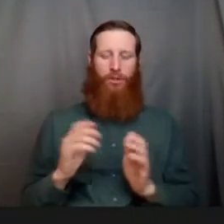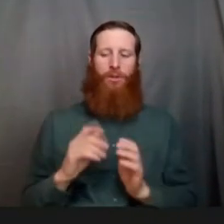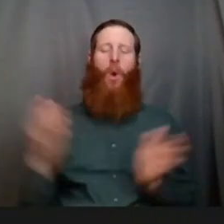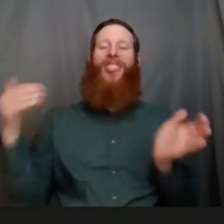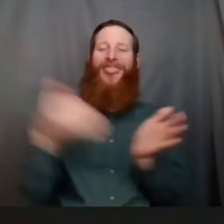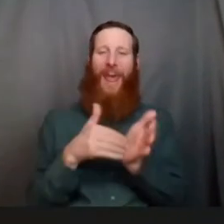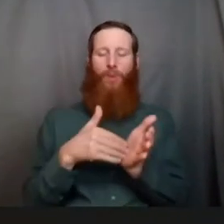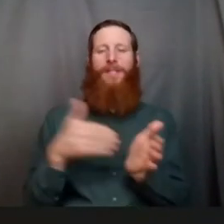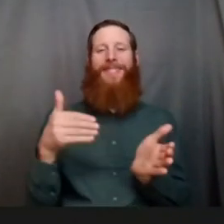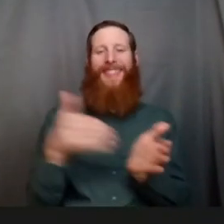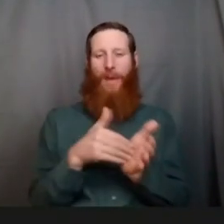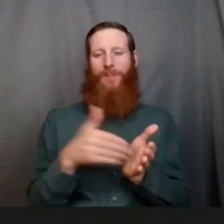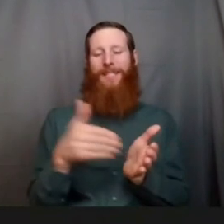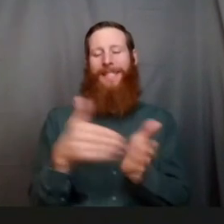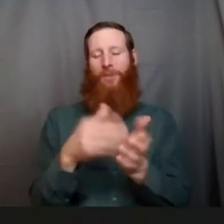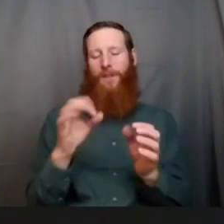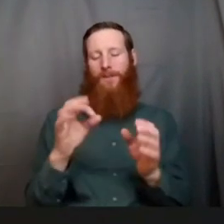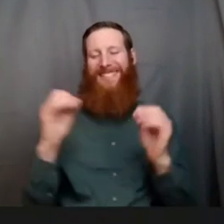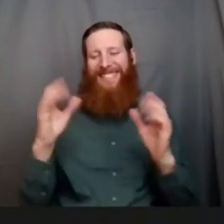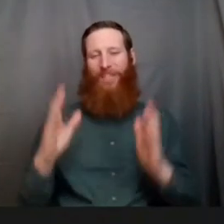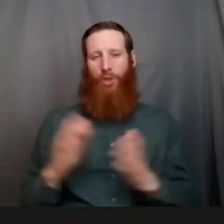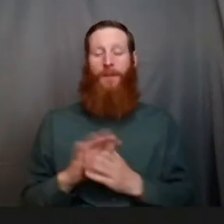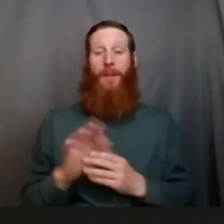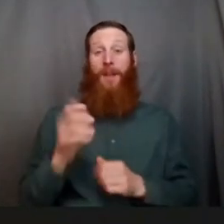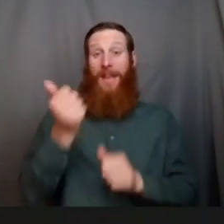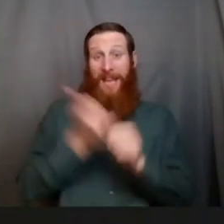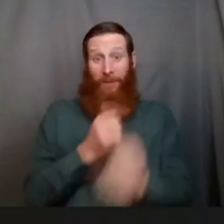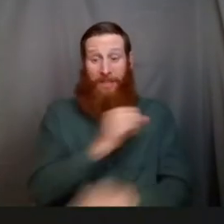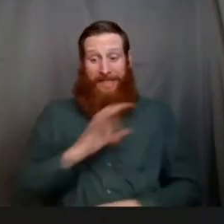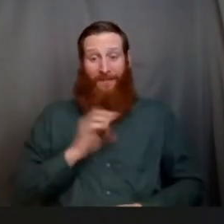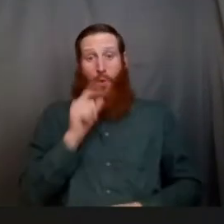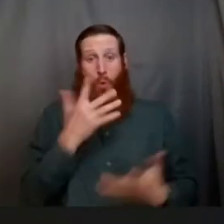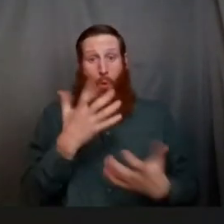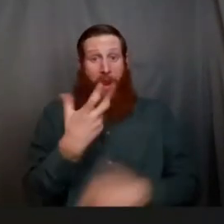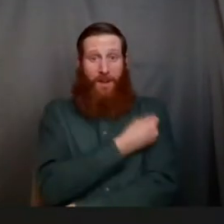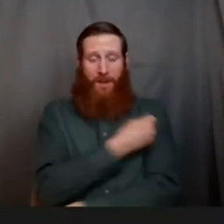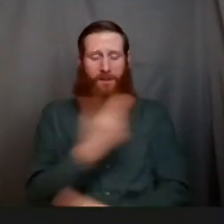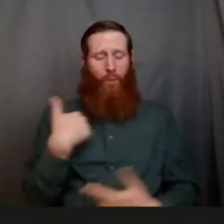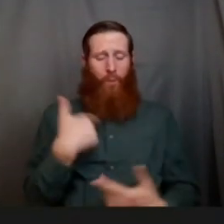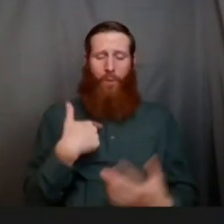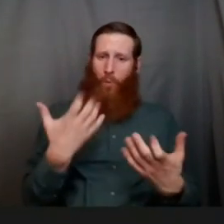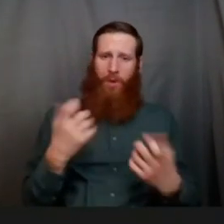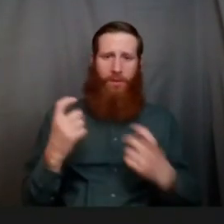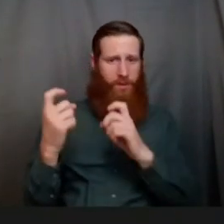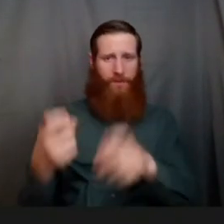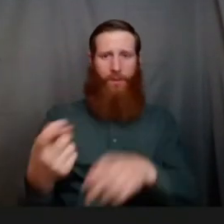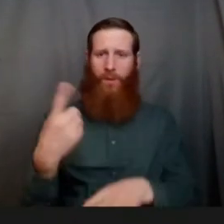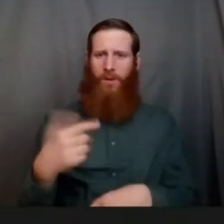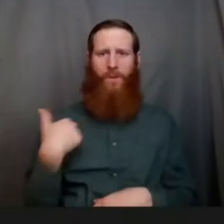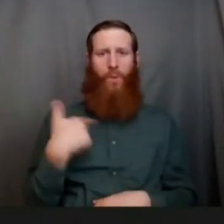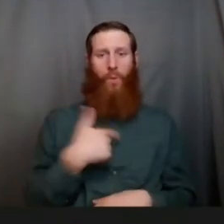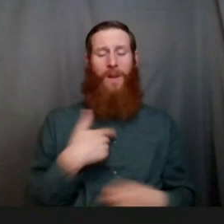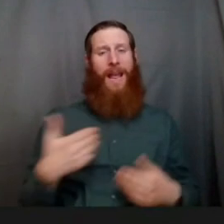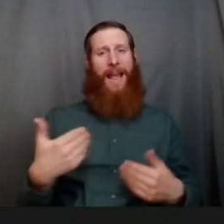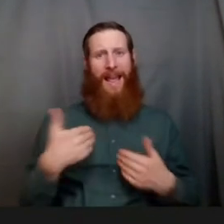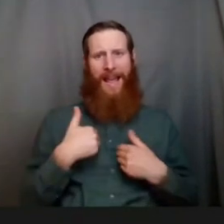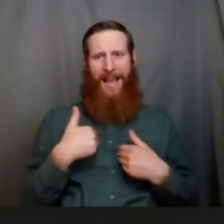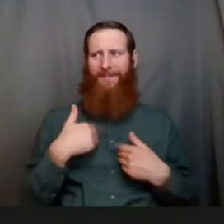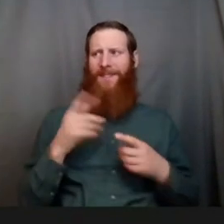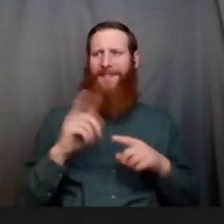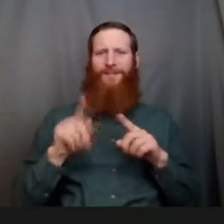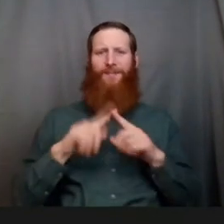try to make sure that every staff who wants a vaccine can get one. We continue to pop up. We have special, these partners set